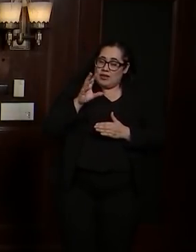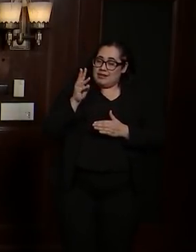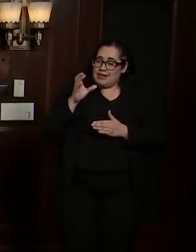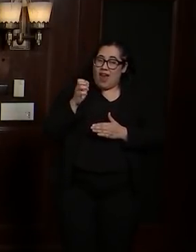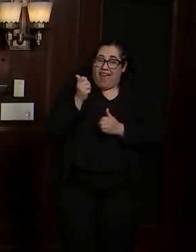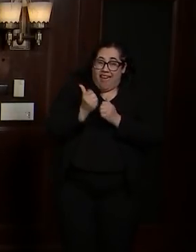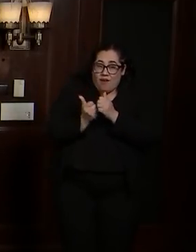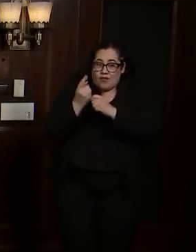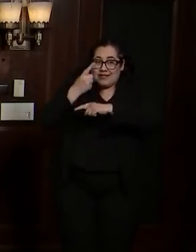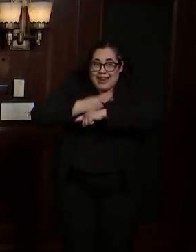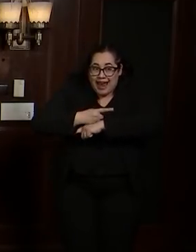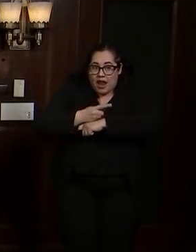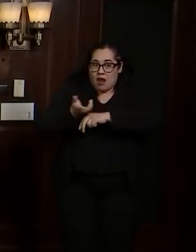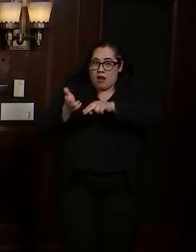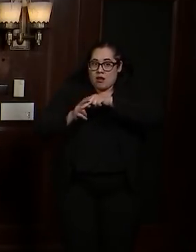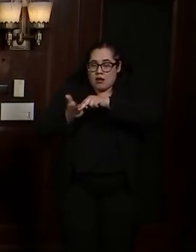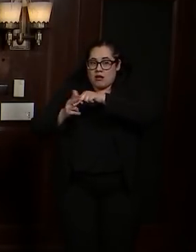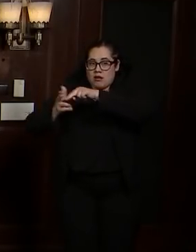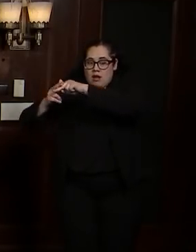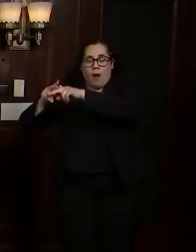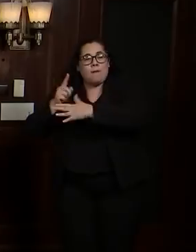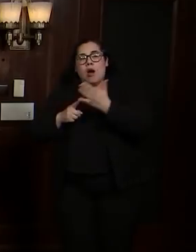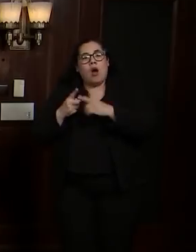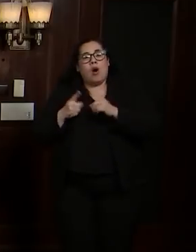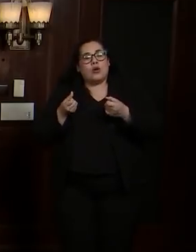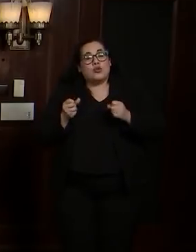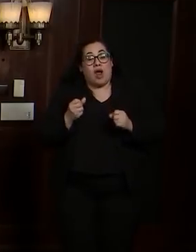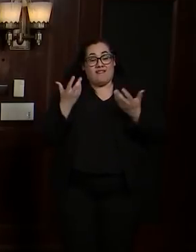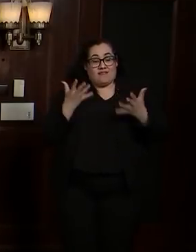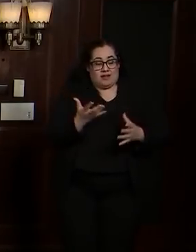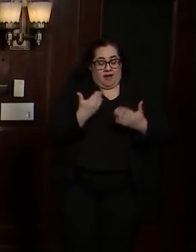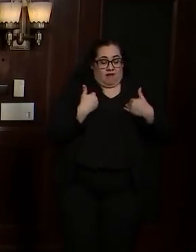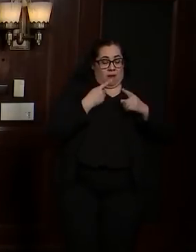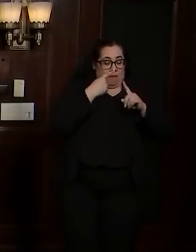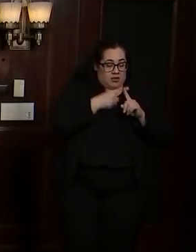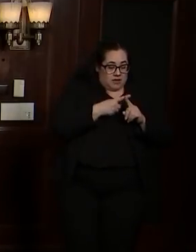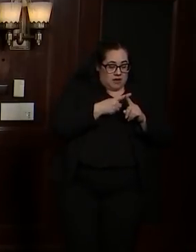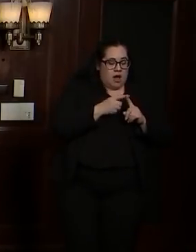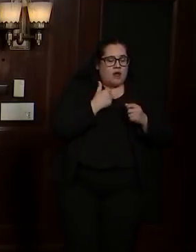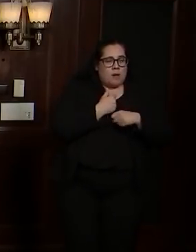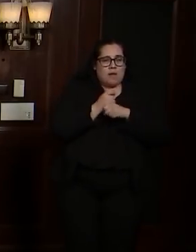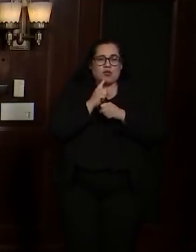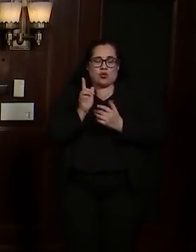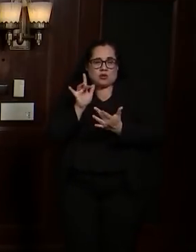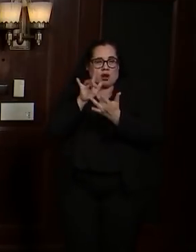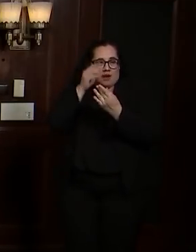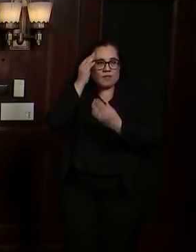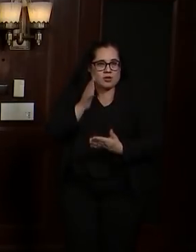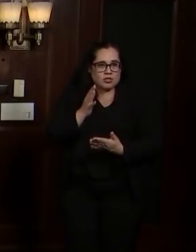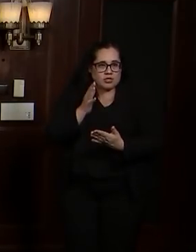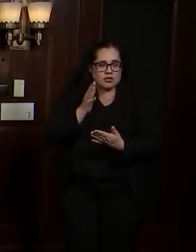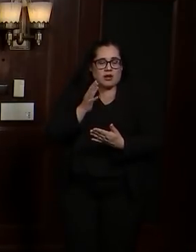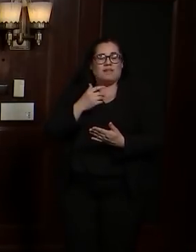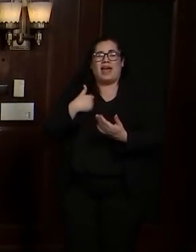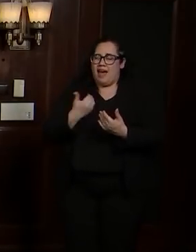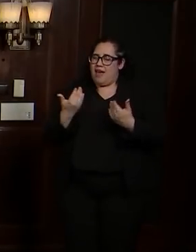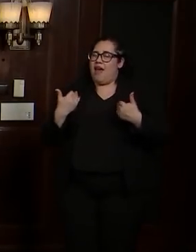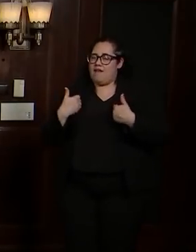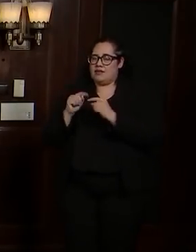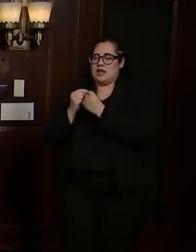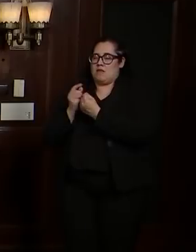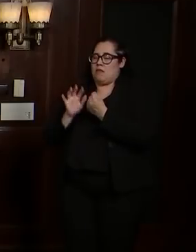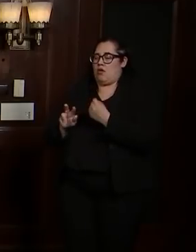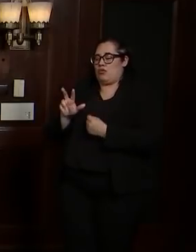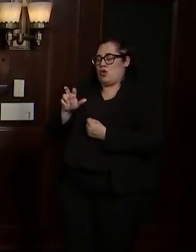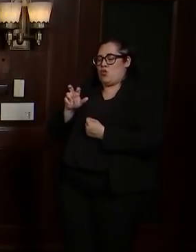day. But what we do try to do is once we get a positive result, we try to make sure we can find the contact information. And I have a team of